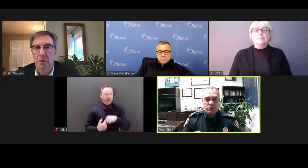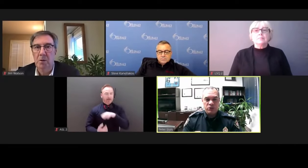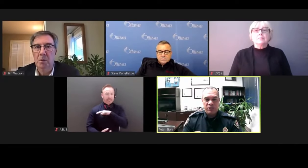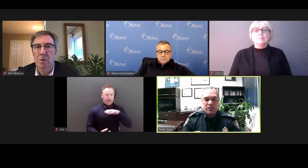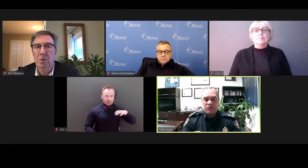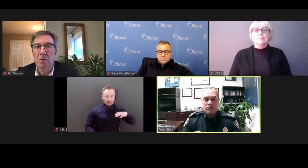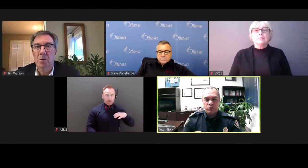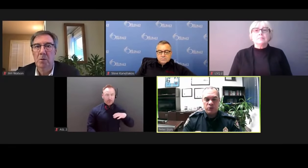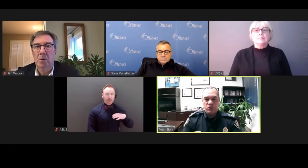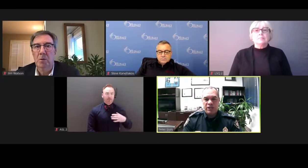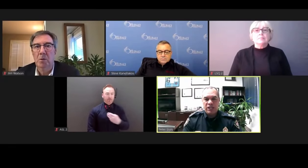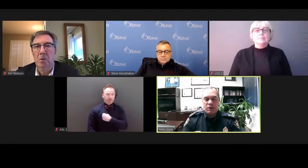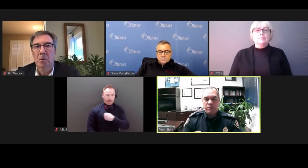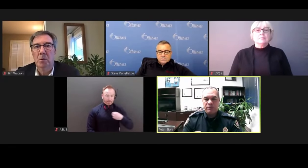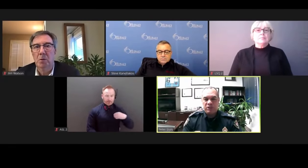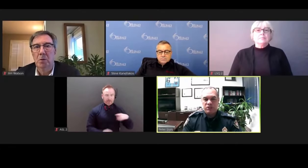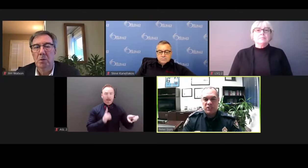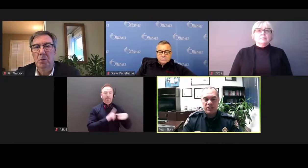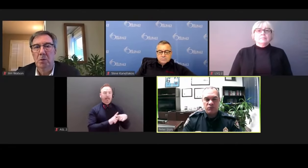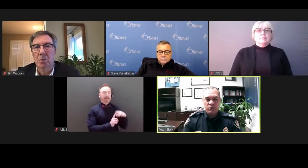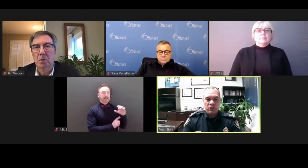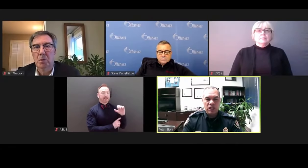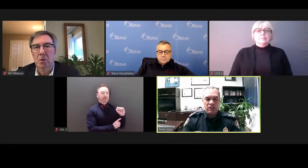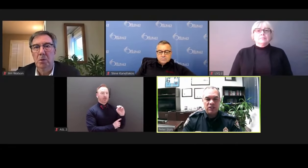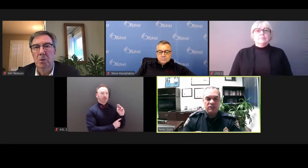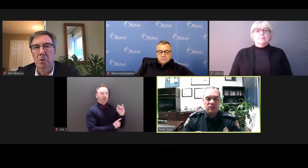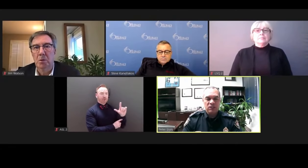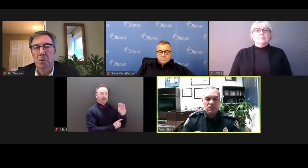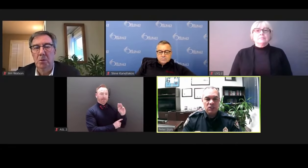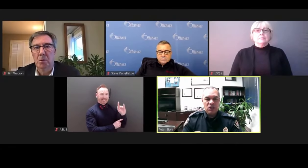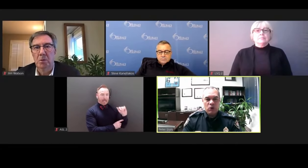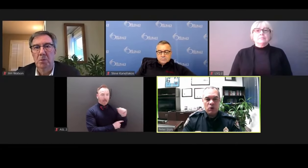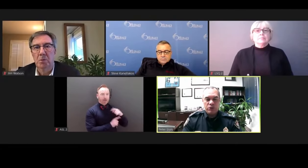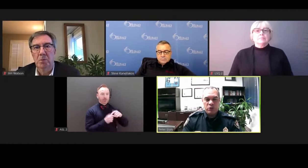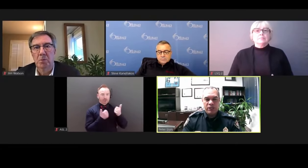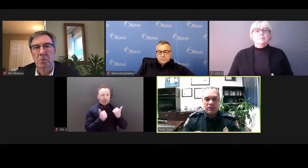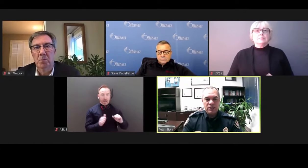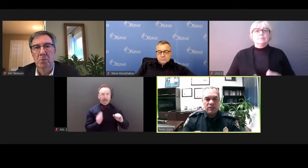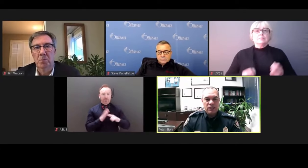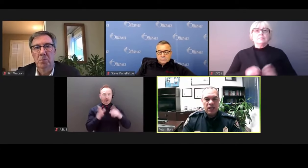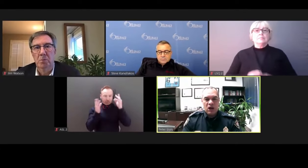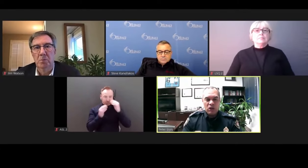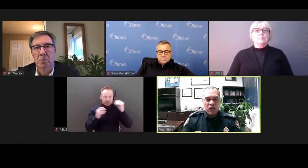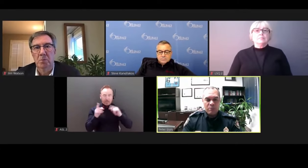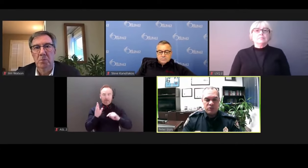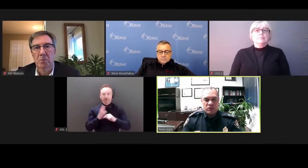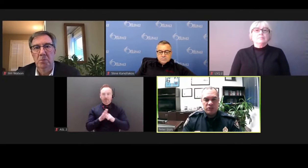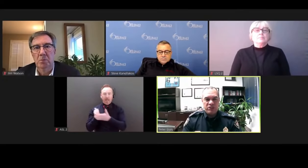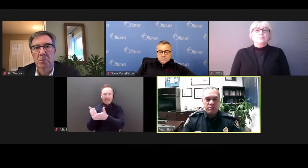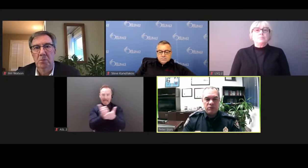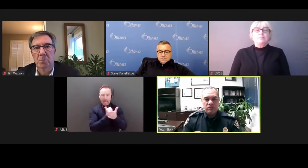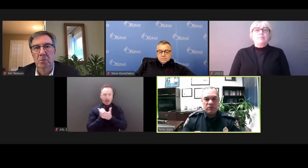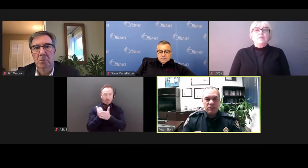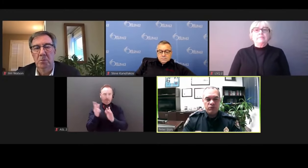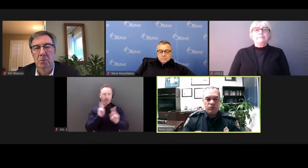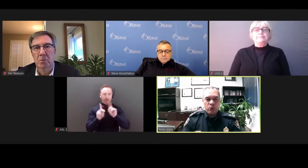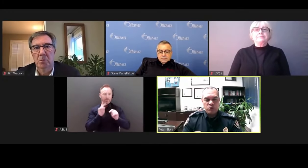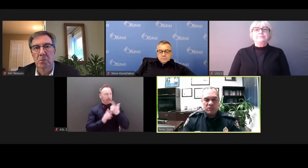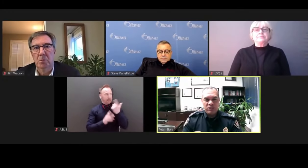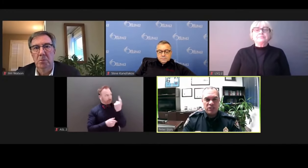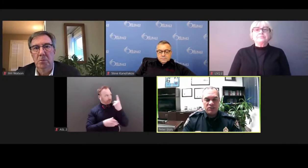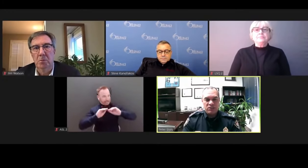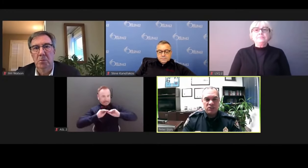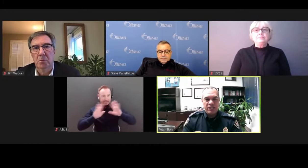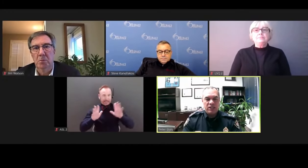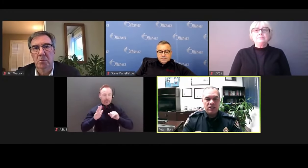our social media efforts, we're trying to help people to understand the full context of what we're doing. All options are on the table. Enforcement